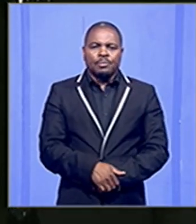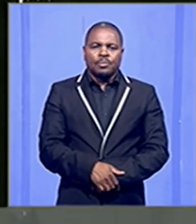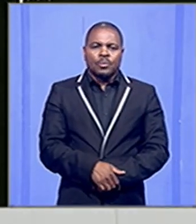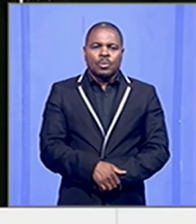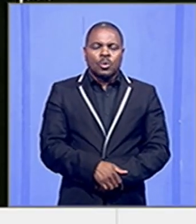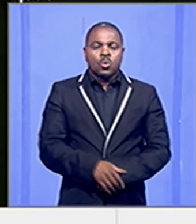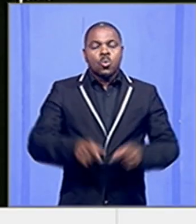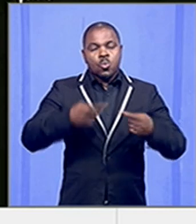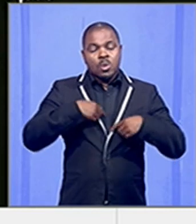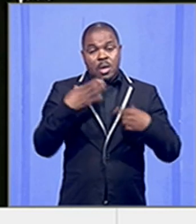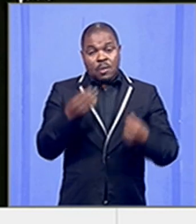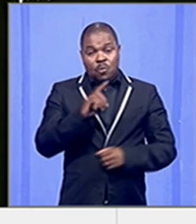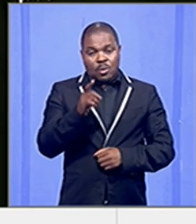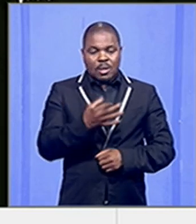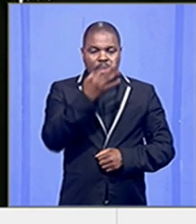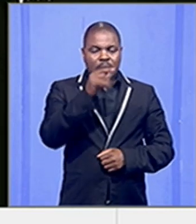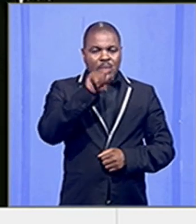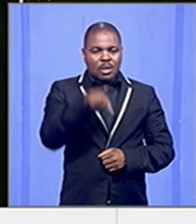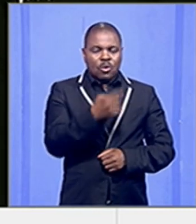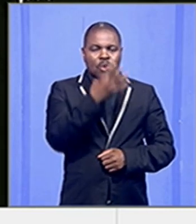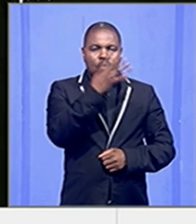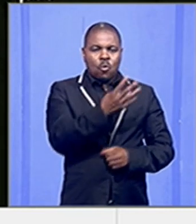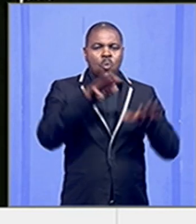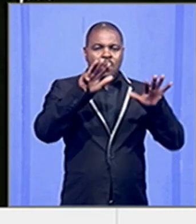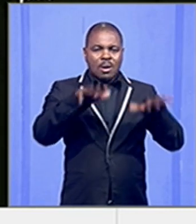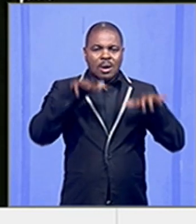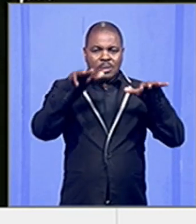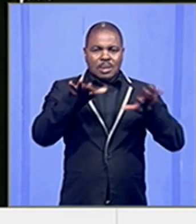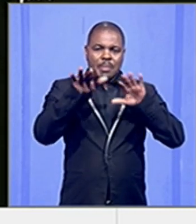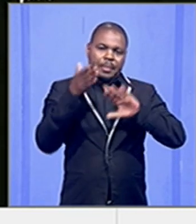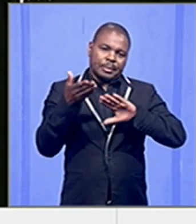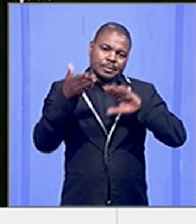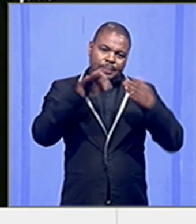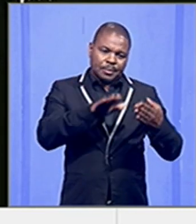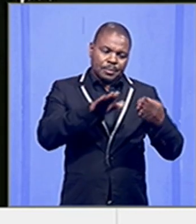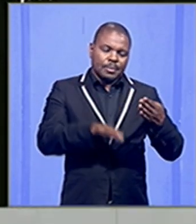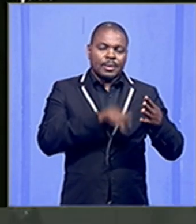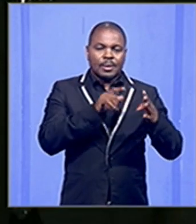We have 3,419 confirmed casualties and